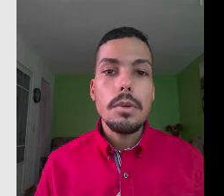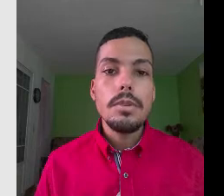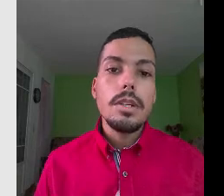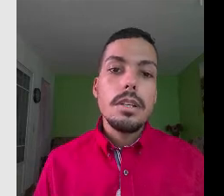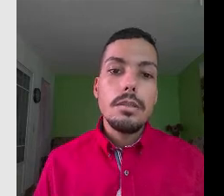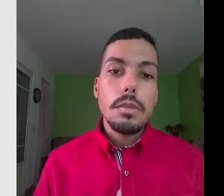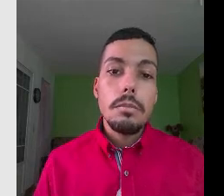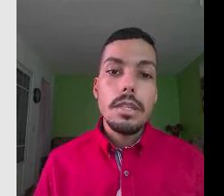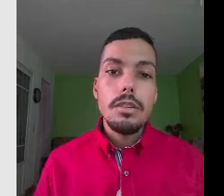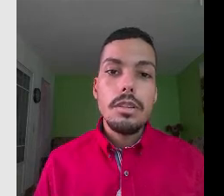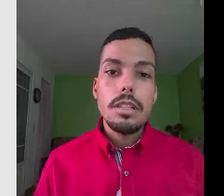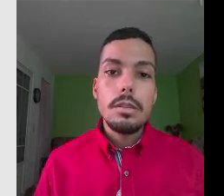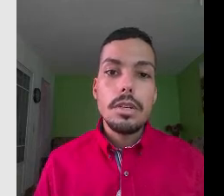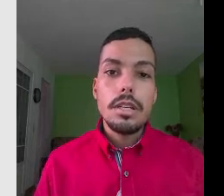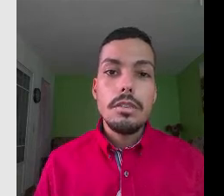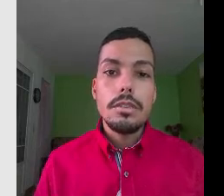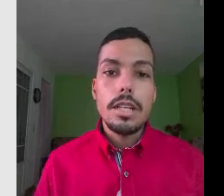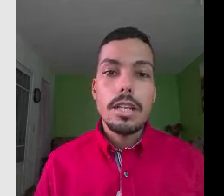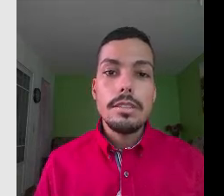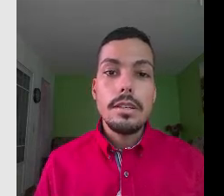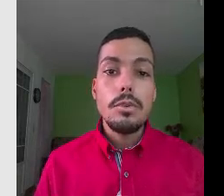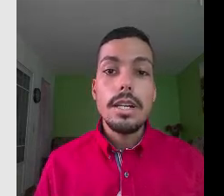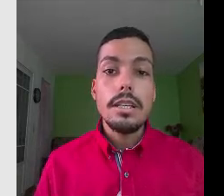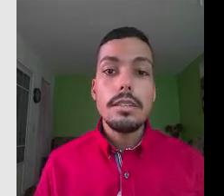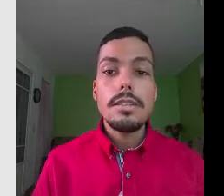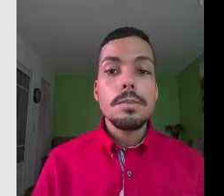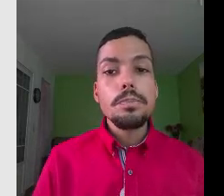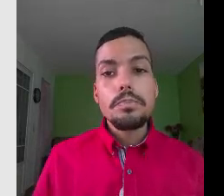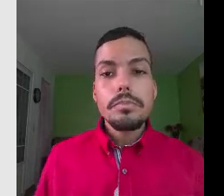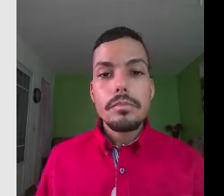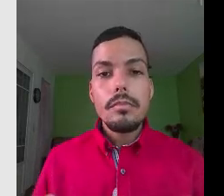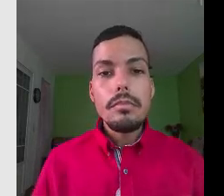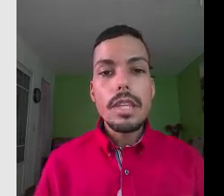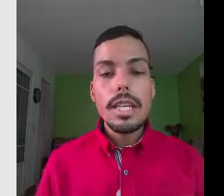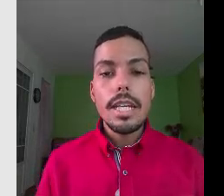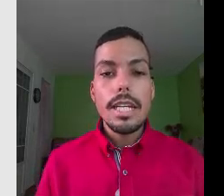el campo. Normalmente es donde se pueden encontrar así bueyes.